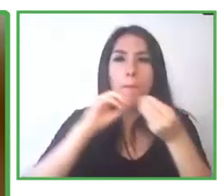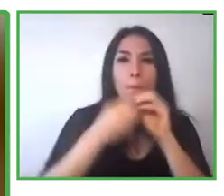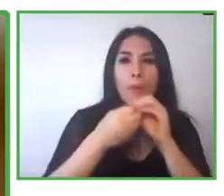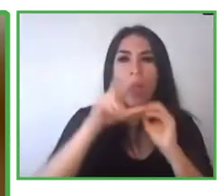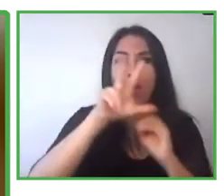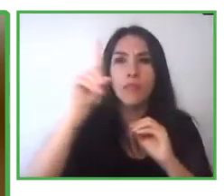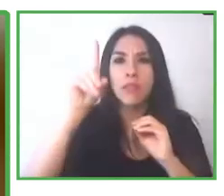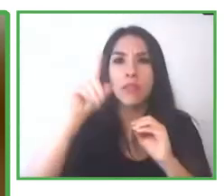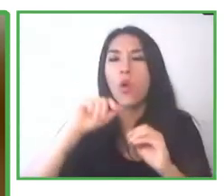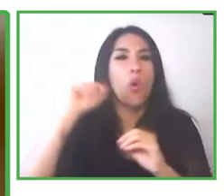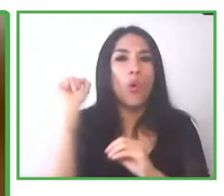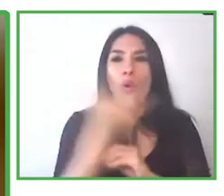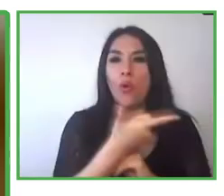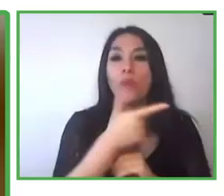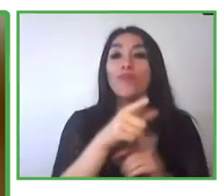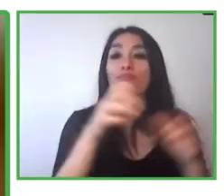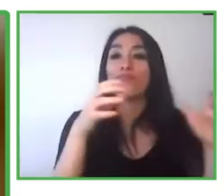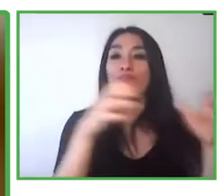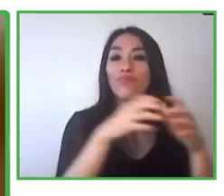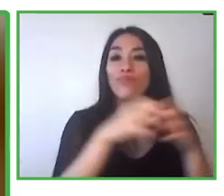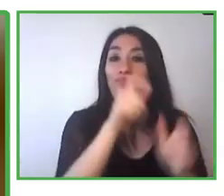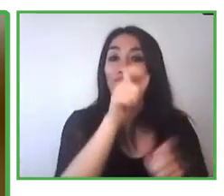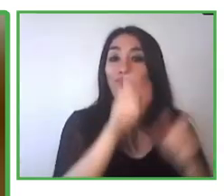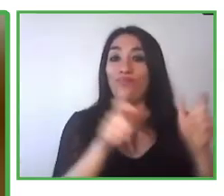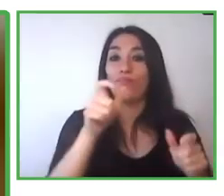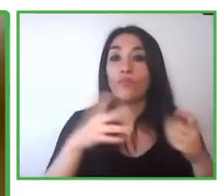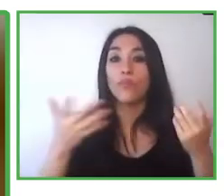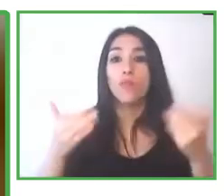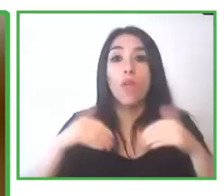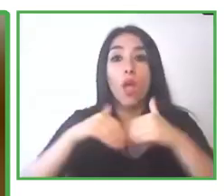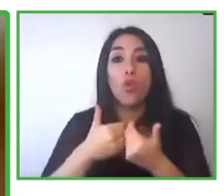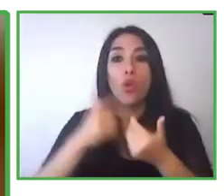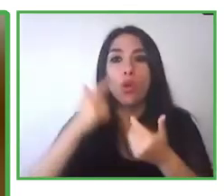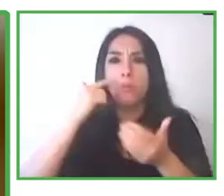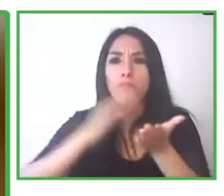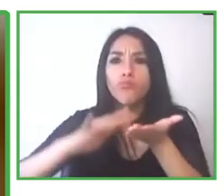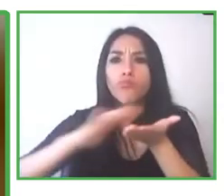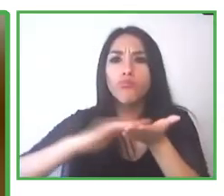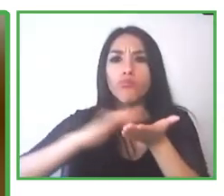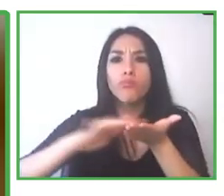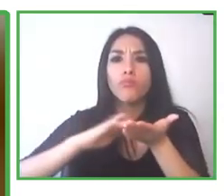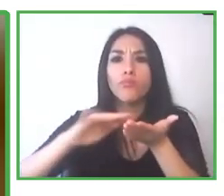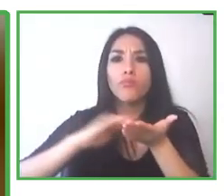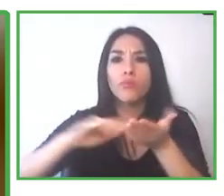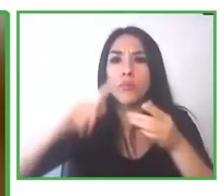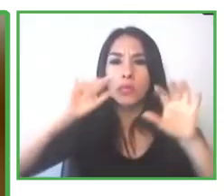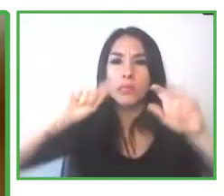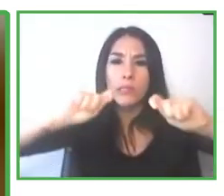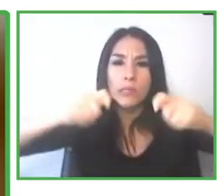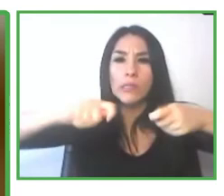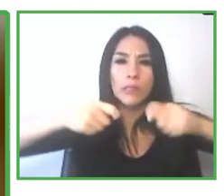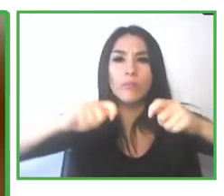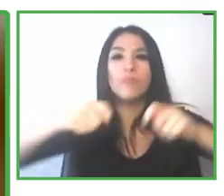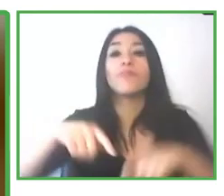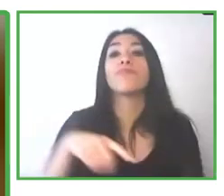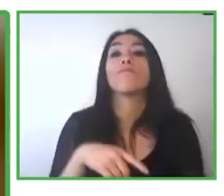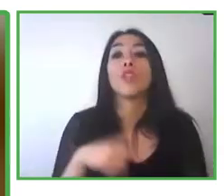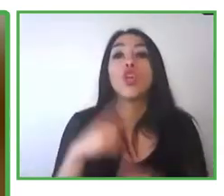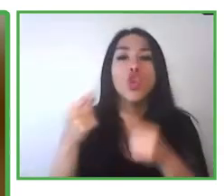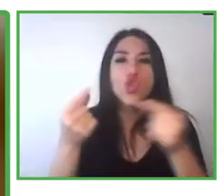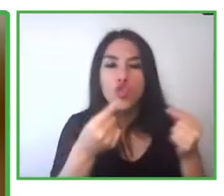We'll train the team to assemble all of these printers, to set up all of these printers, to the